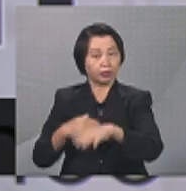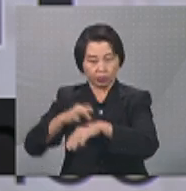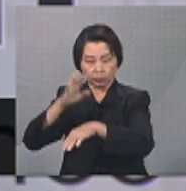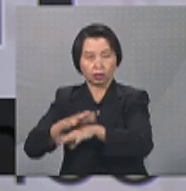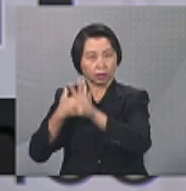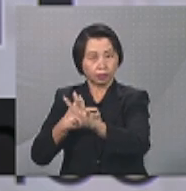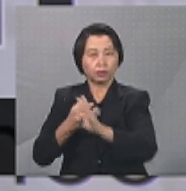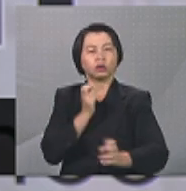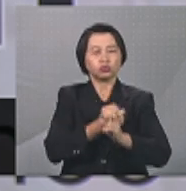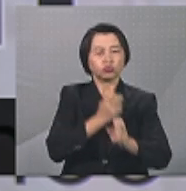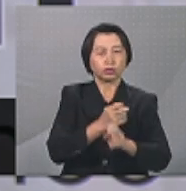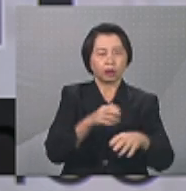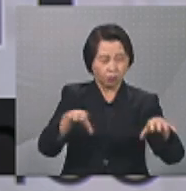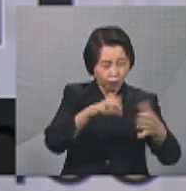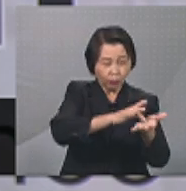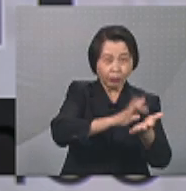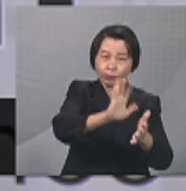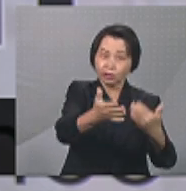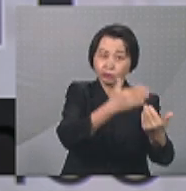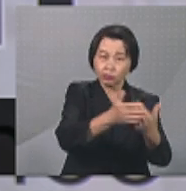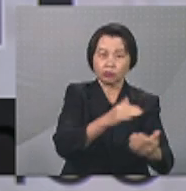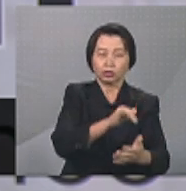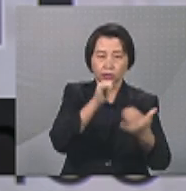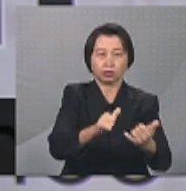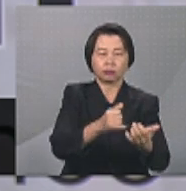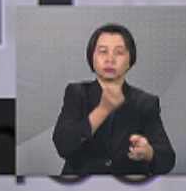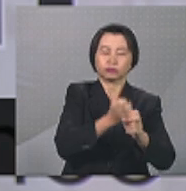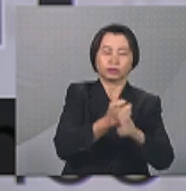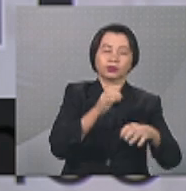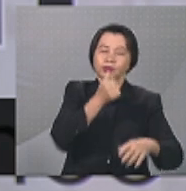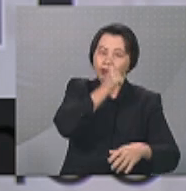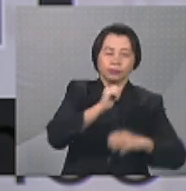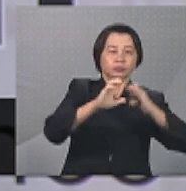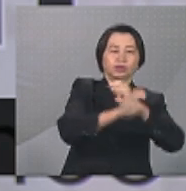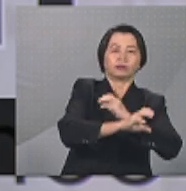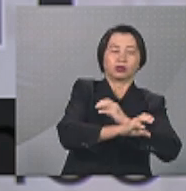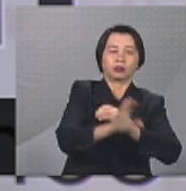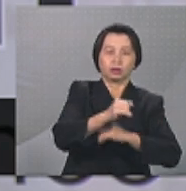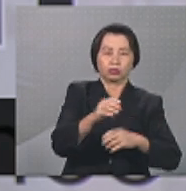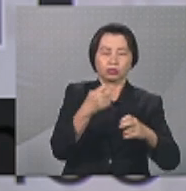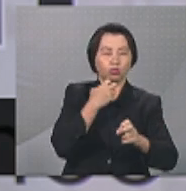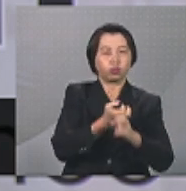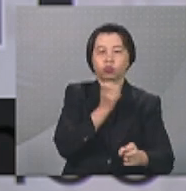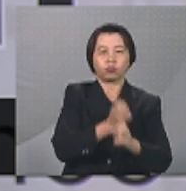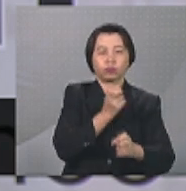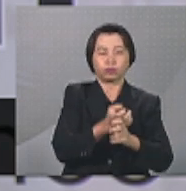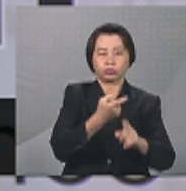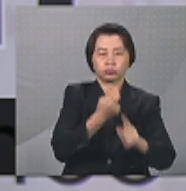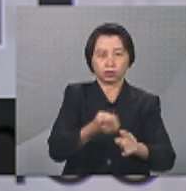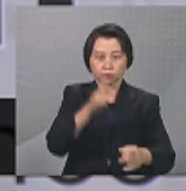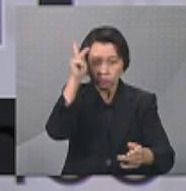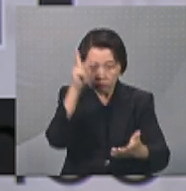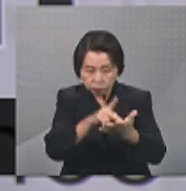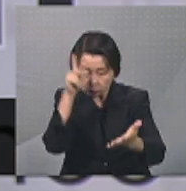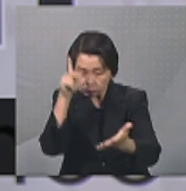difficult for us to come up with a vaccine. And so this is a difficult challenge that we have, and more complexity in terms of identifying